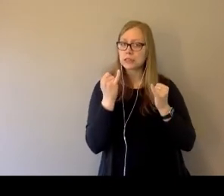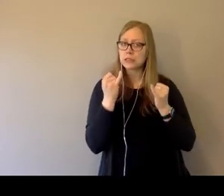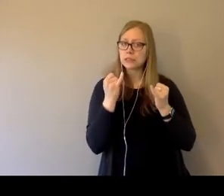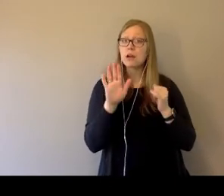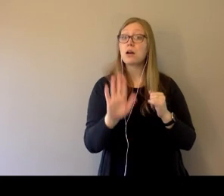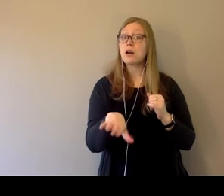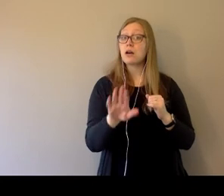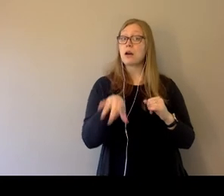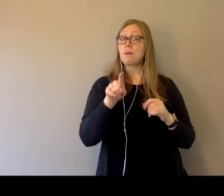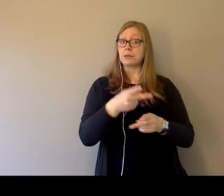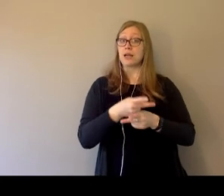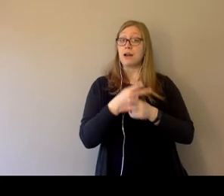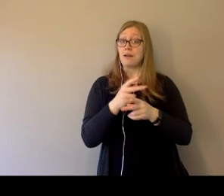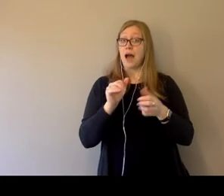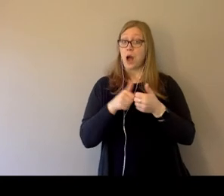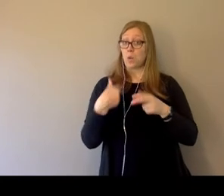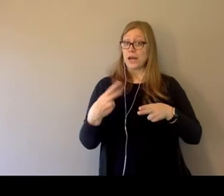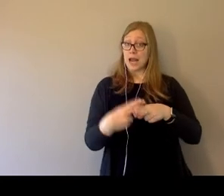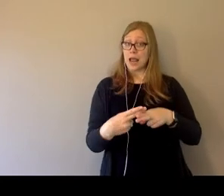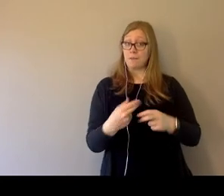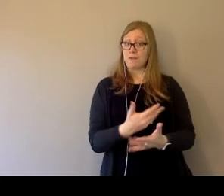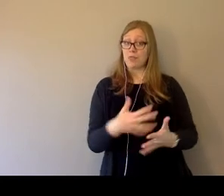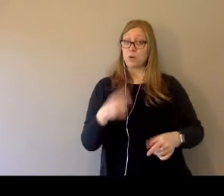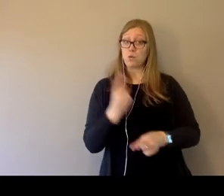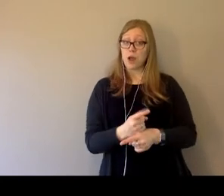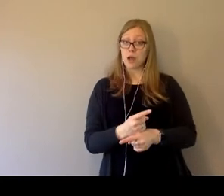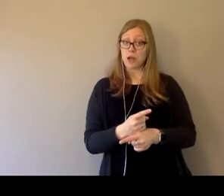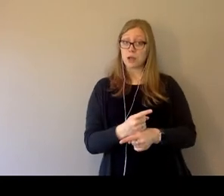is important. So I say, I'm going to start at the right angle and